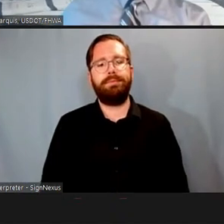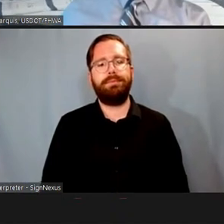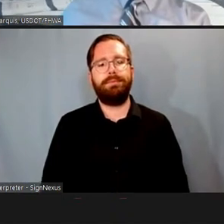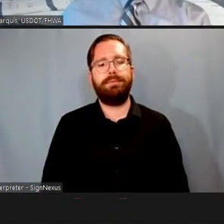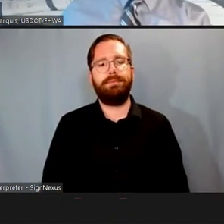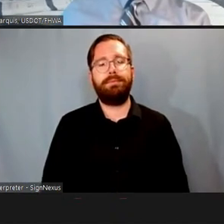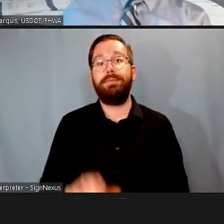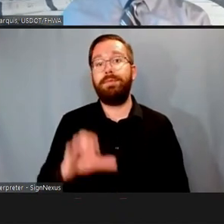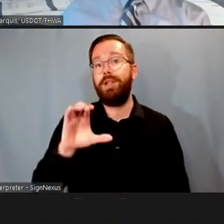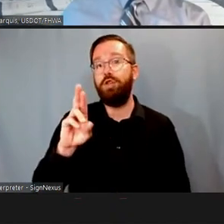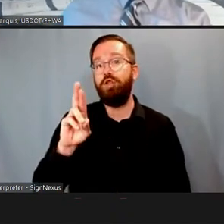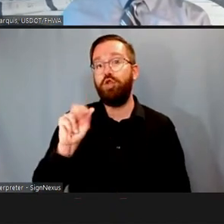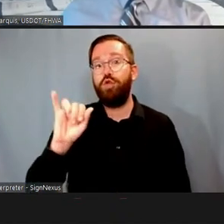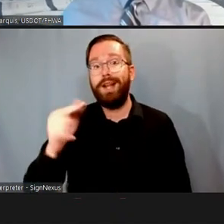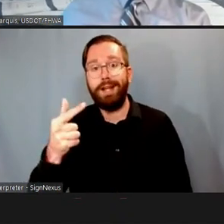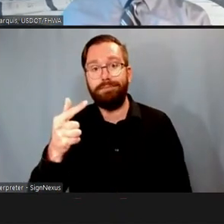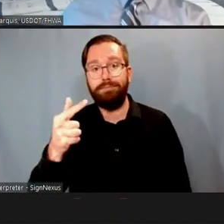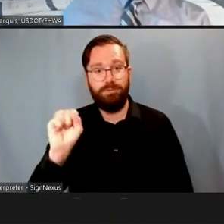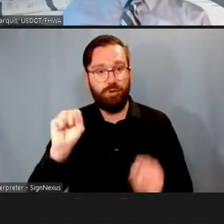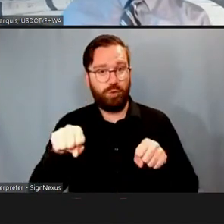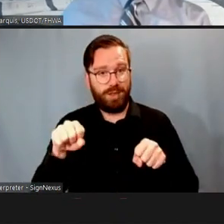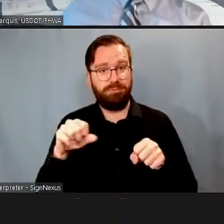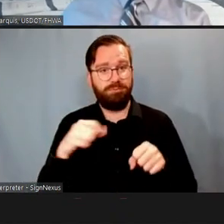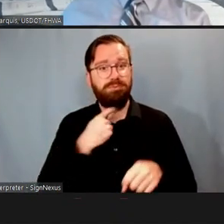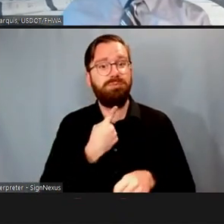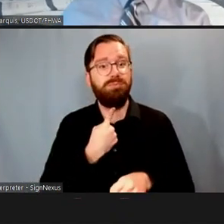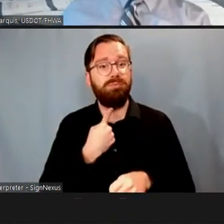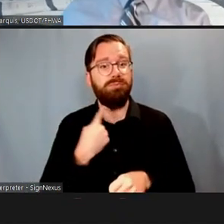craig you man mute yourself and begin your remarks